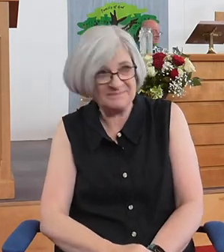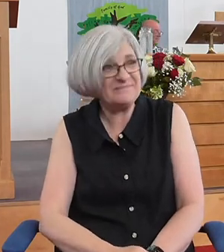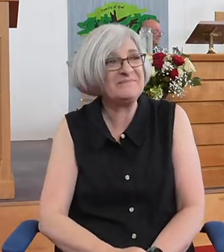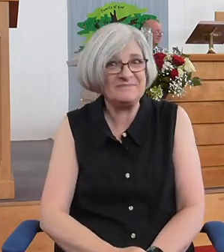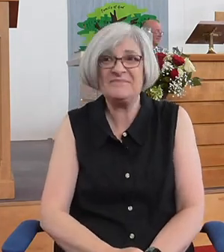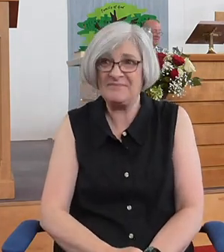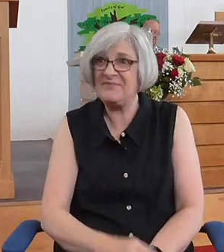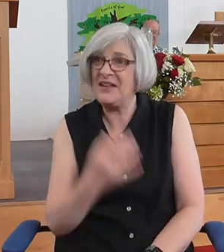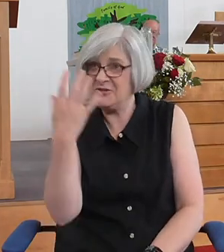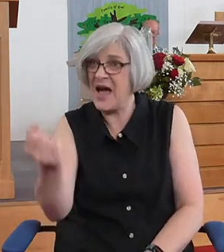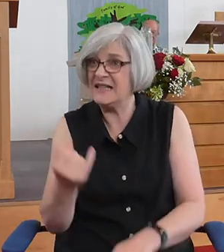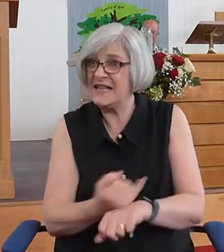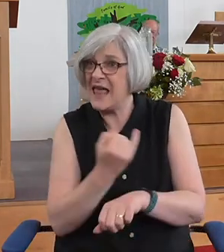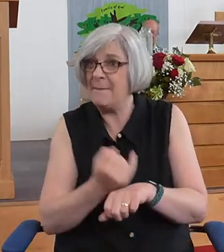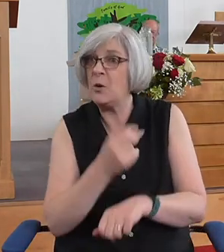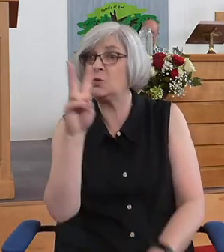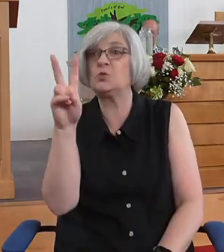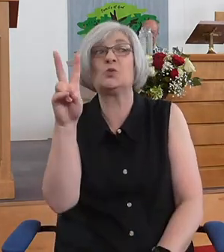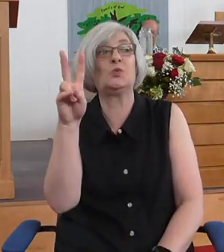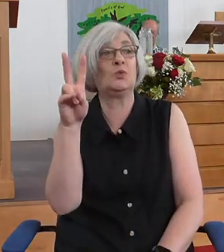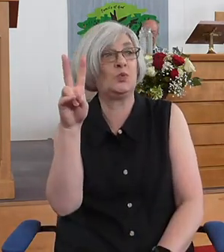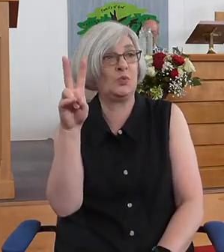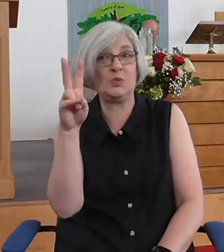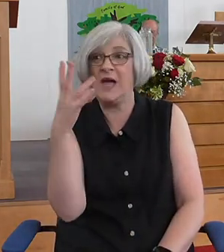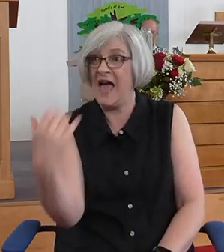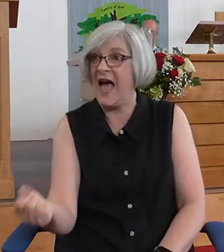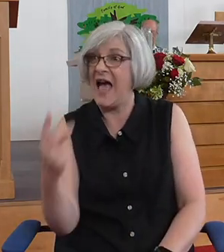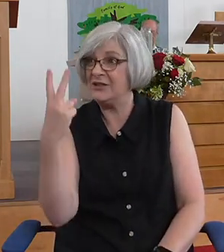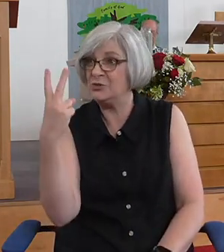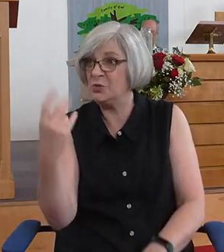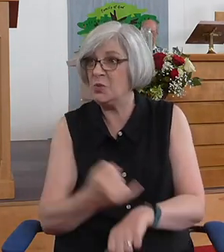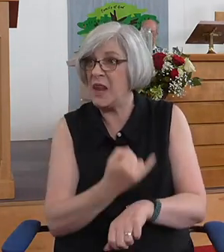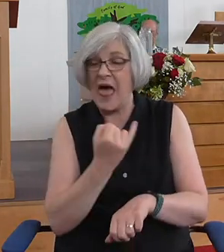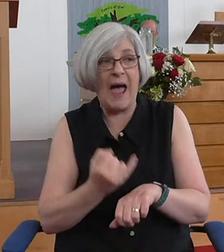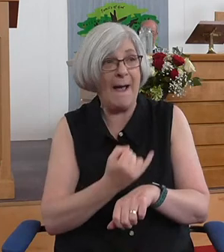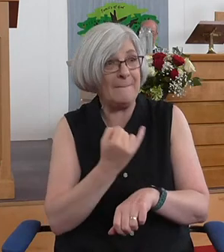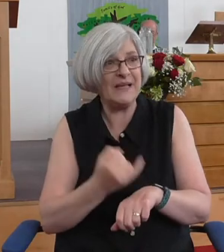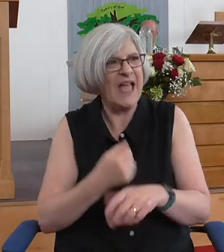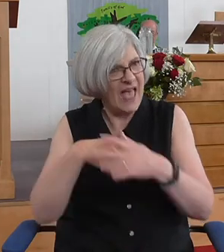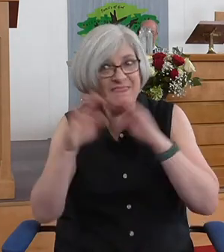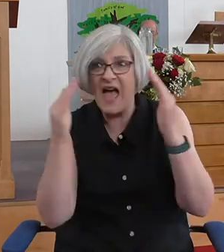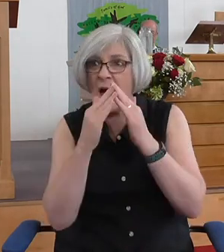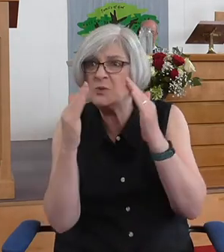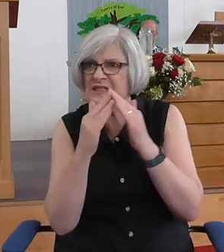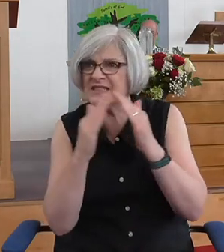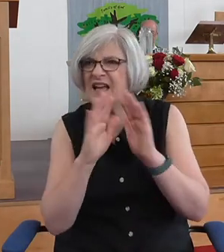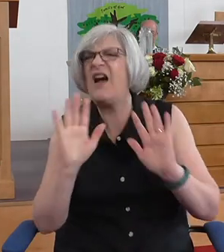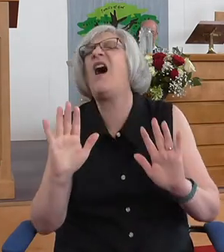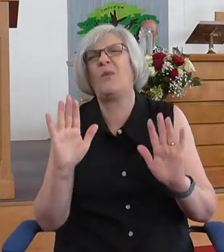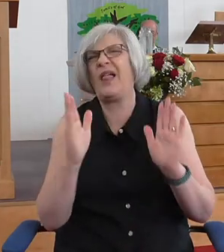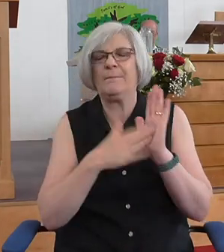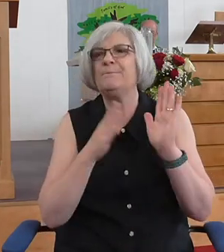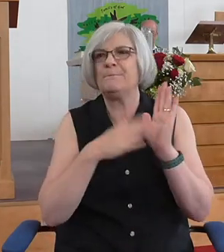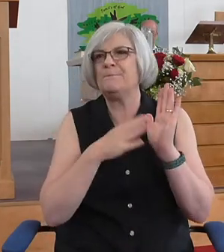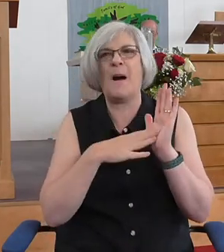There, you've had a lamb. Two. Did you have them in the house? Yeah, well, when my mom wasn't in.